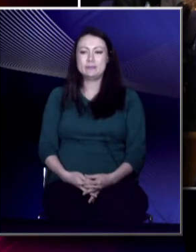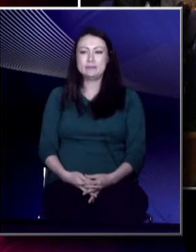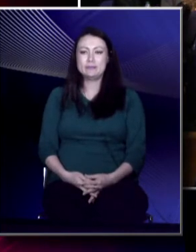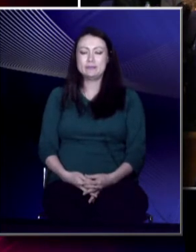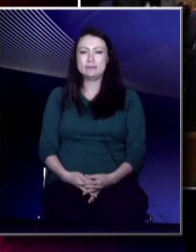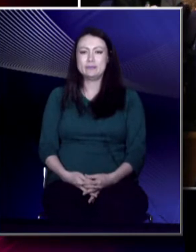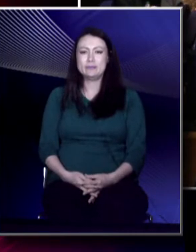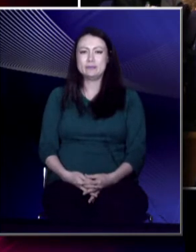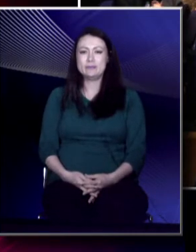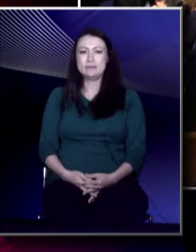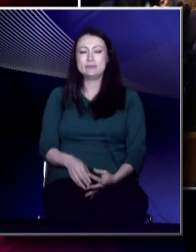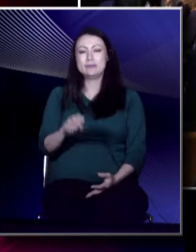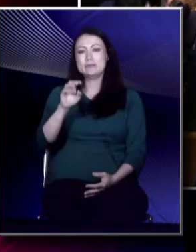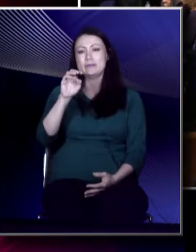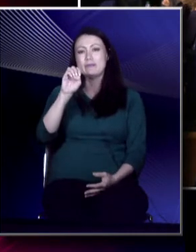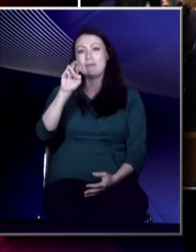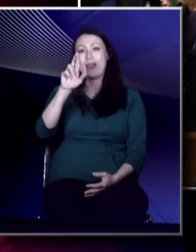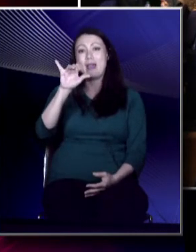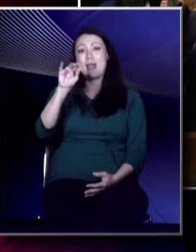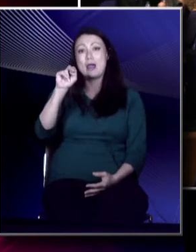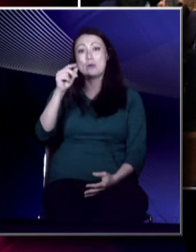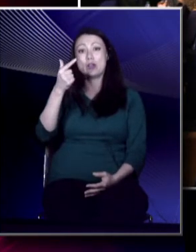Now I have Aaron Green.